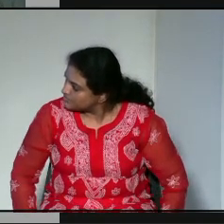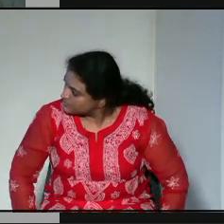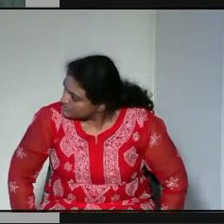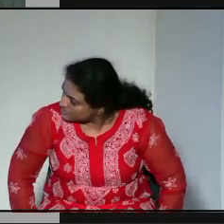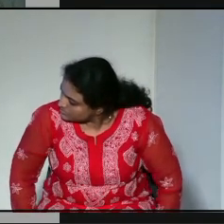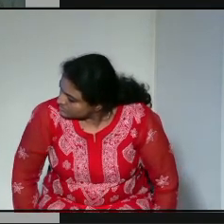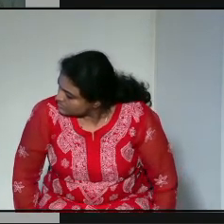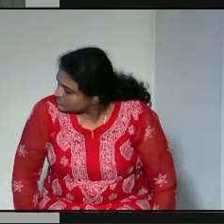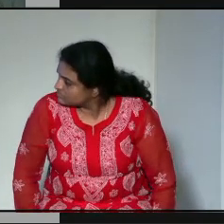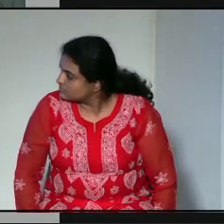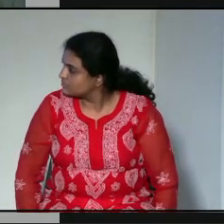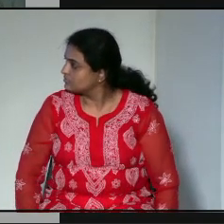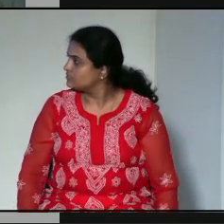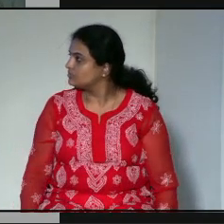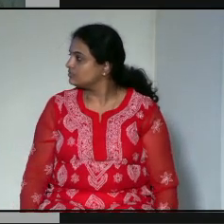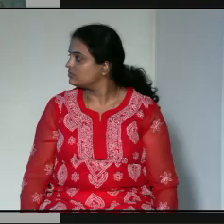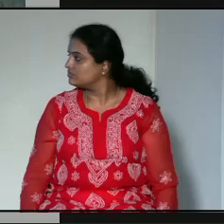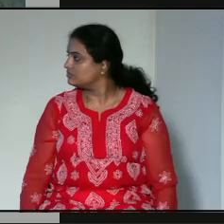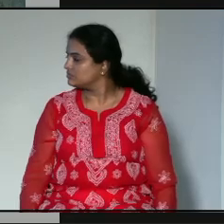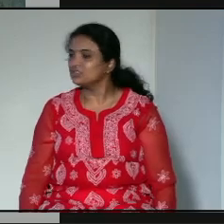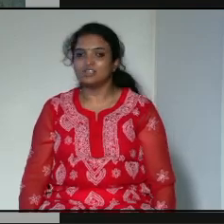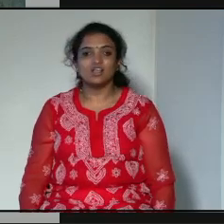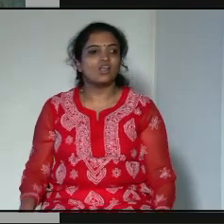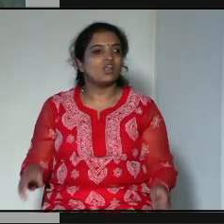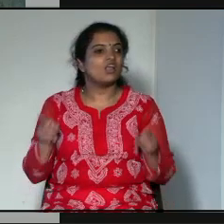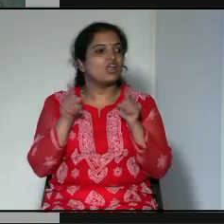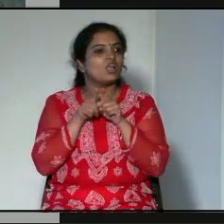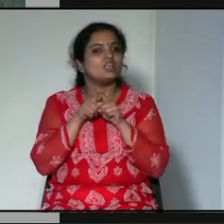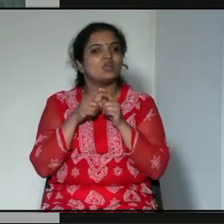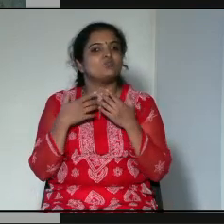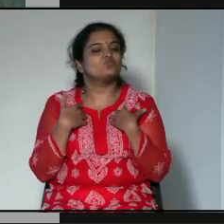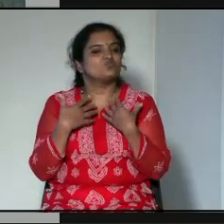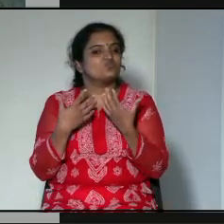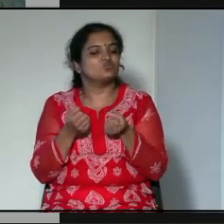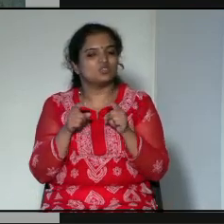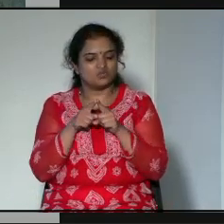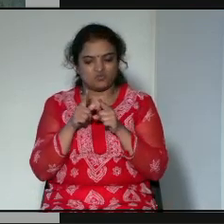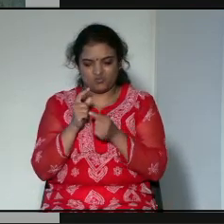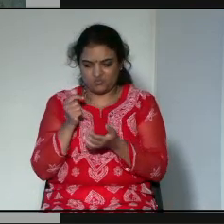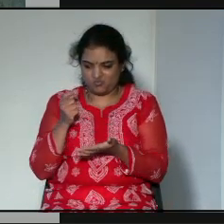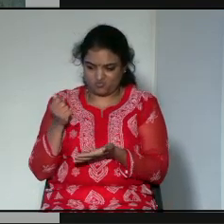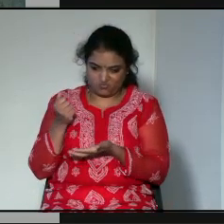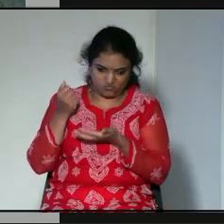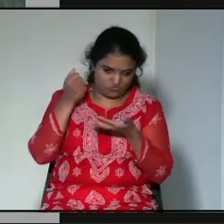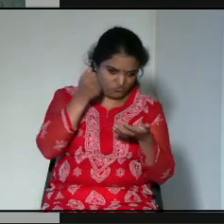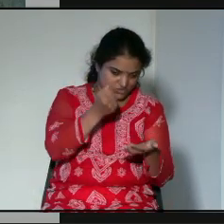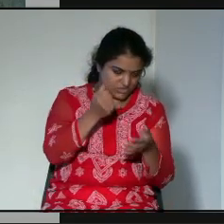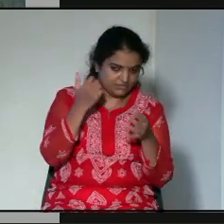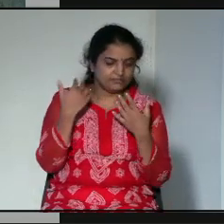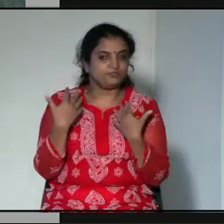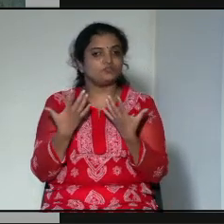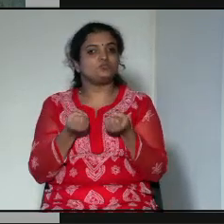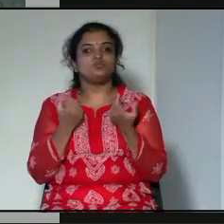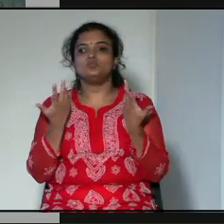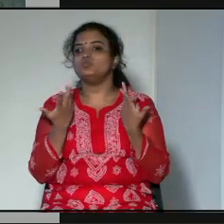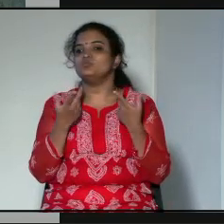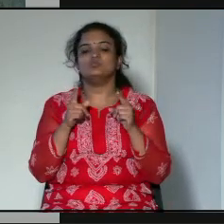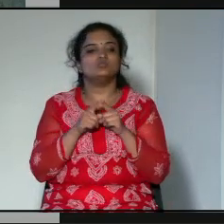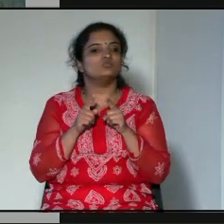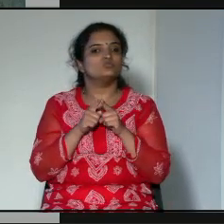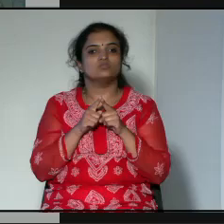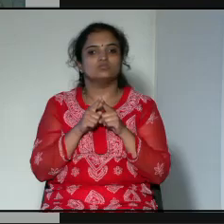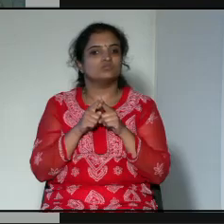Because it required the raising of funds, and it required her working team coming together to finish